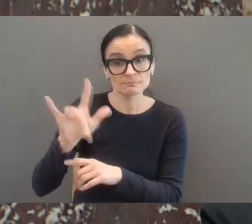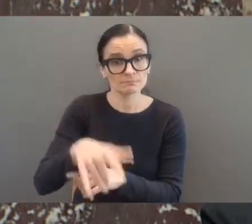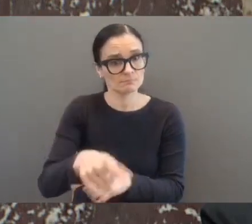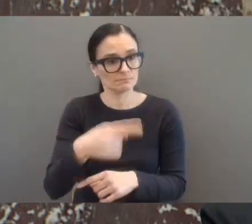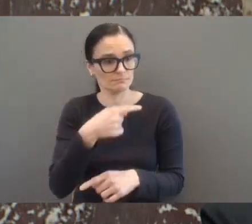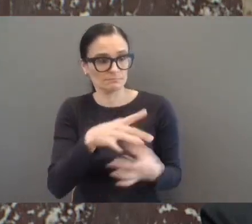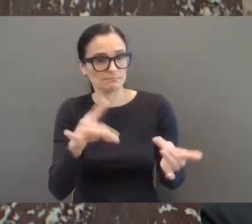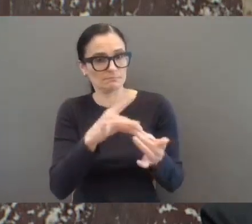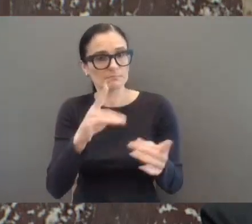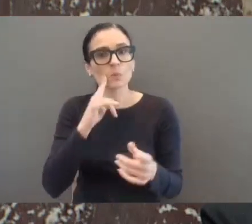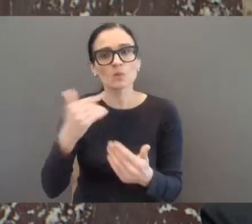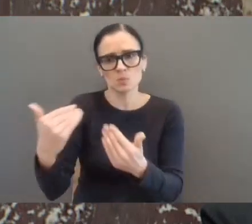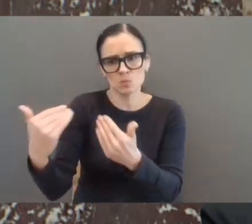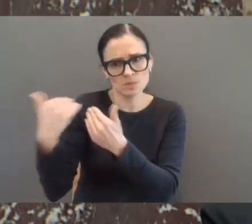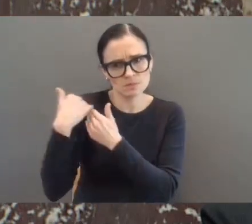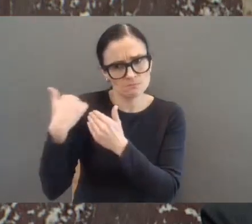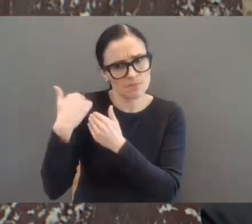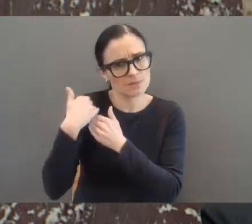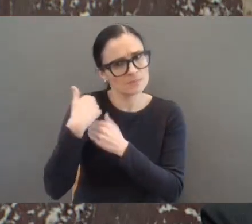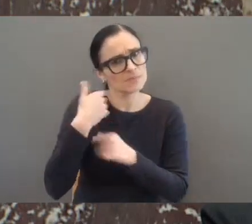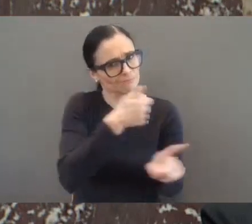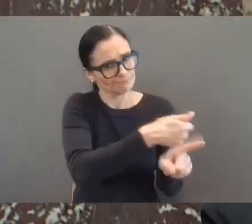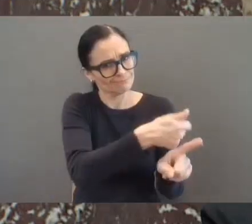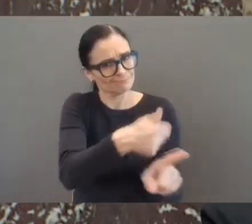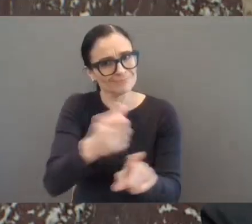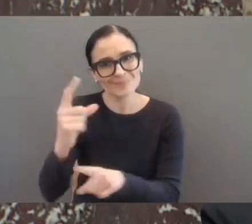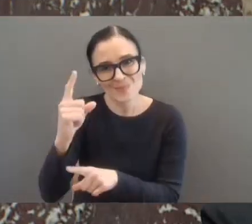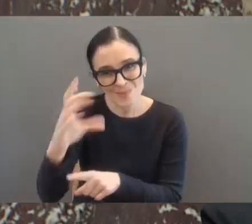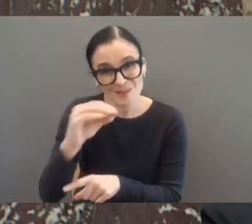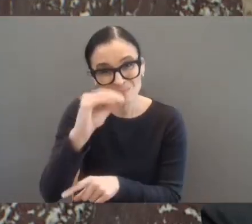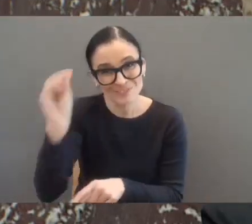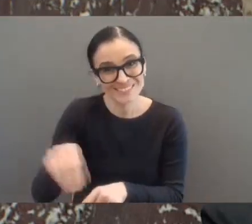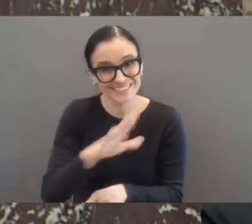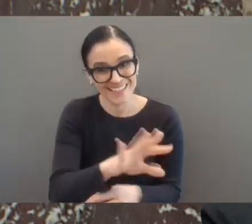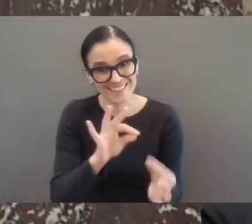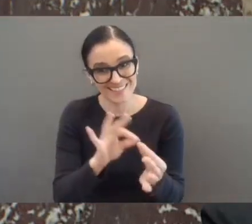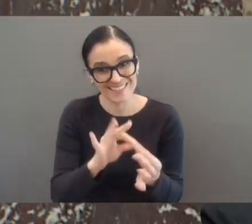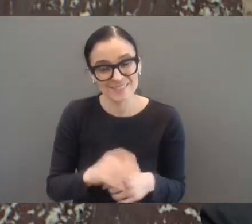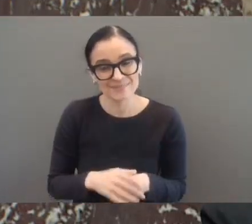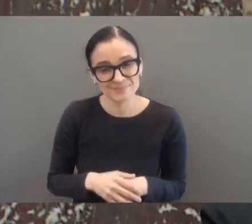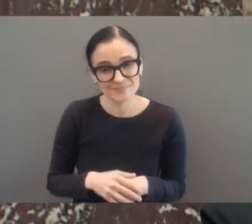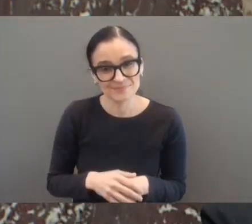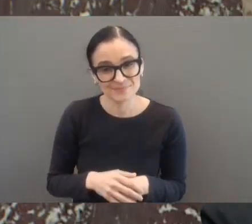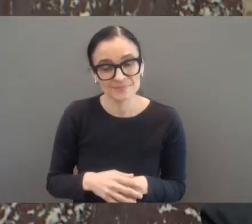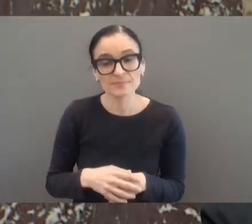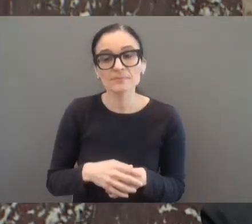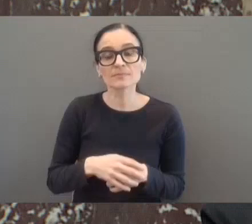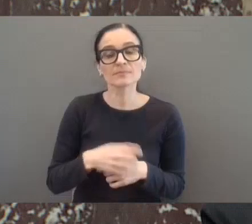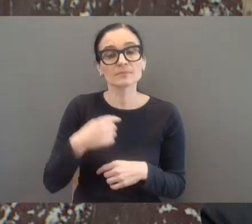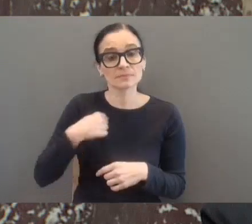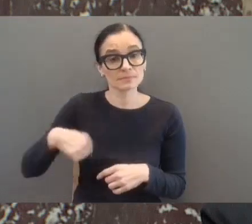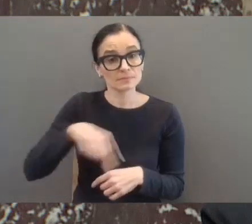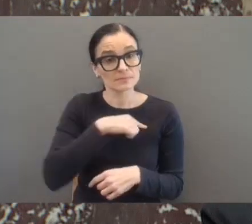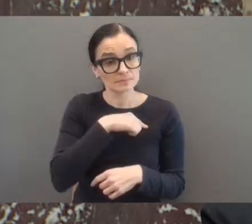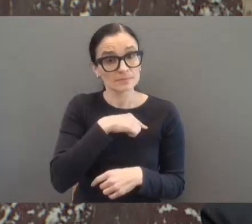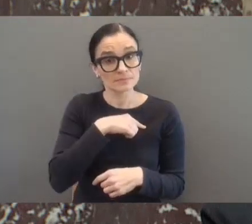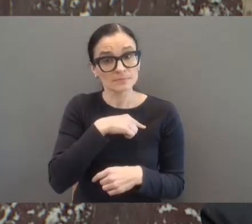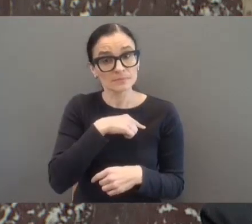costs associated with dispatching. We provide these municipalities with multi-year transitional